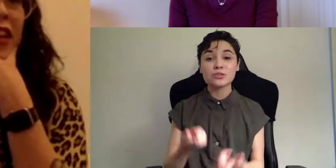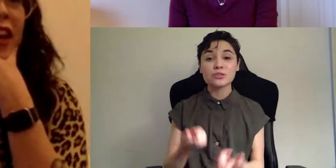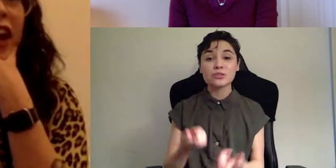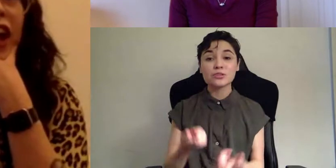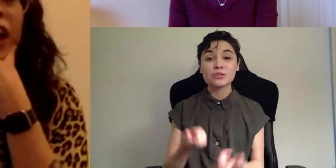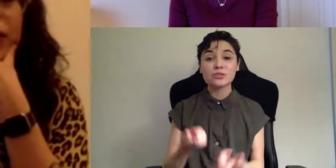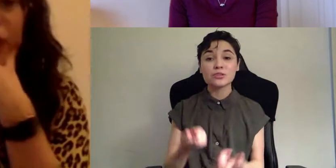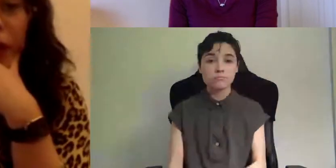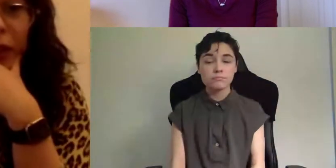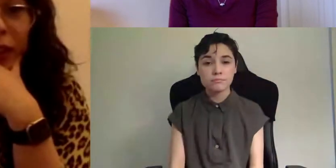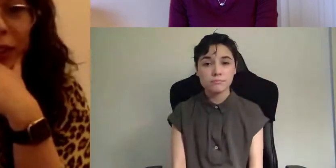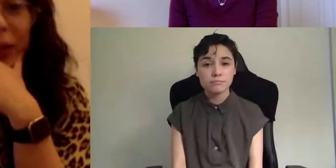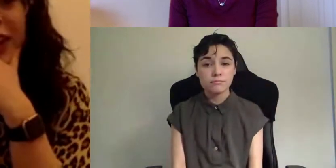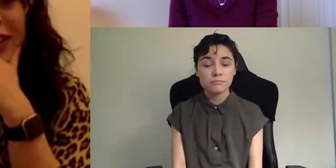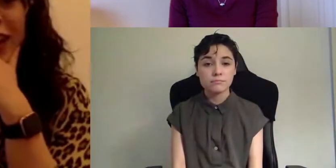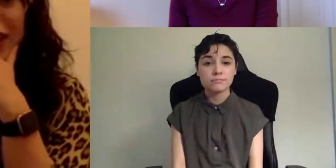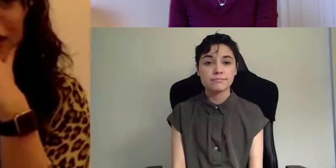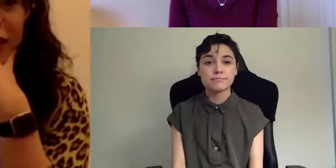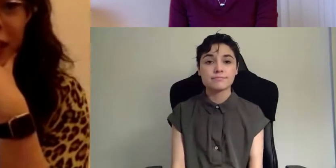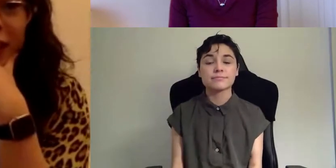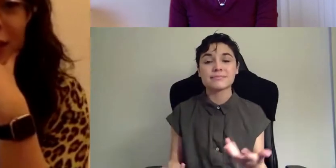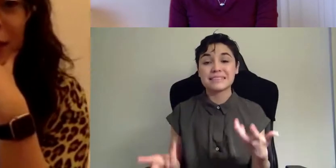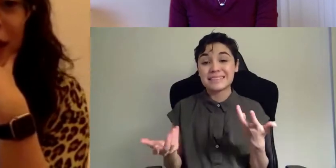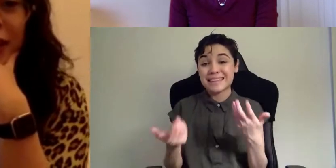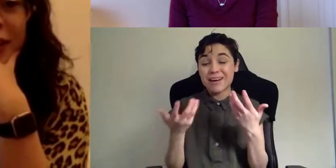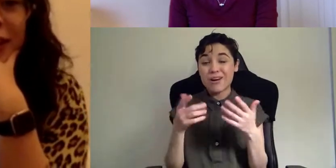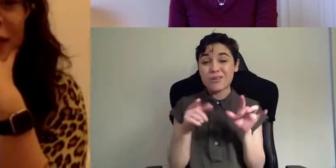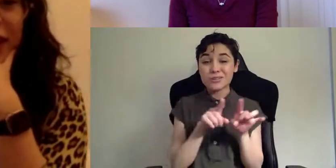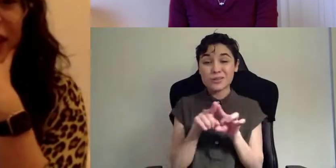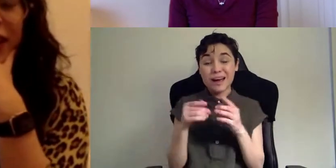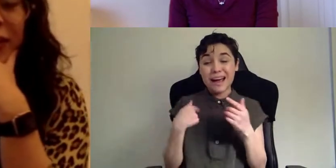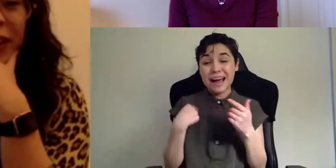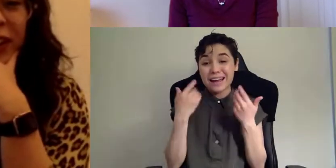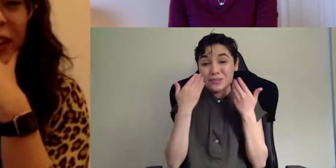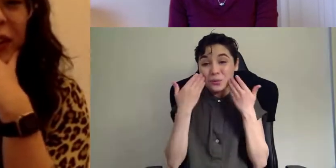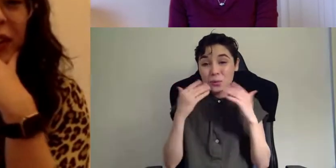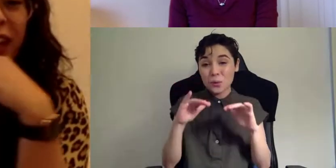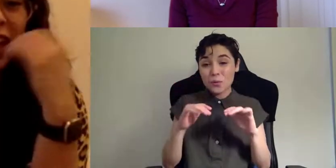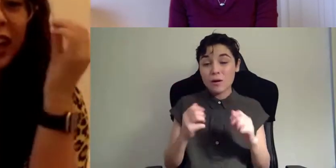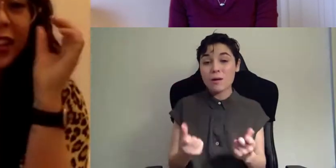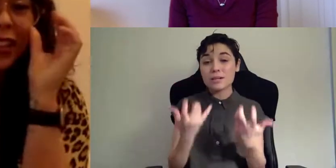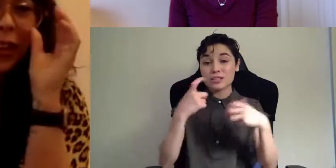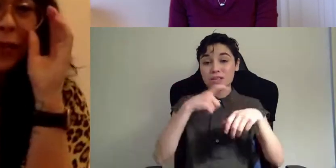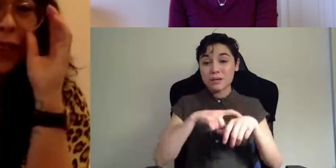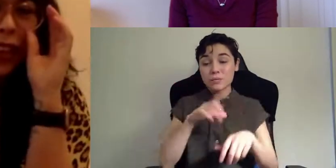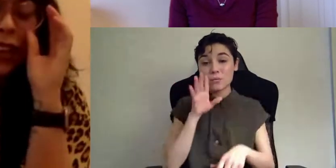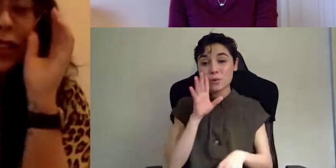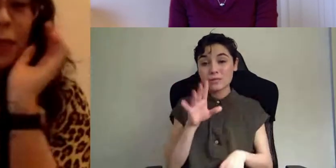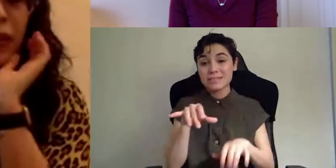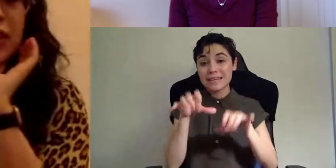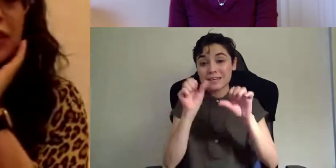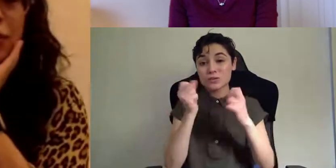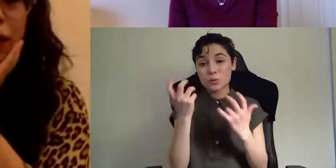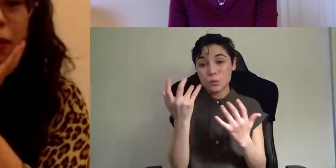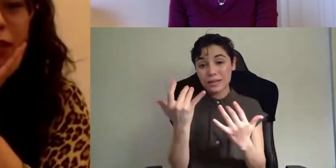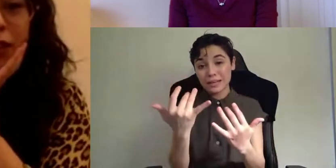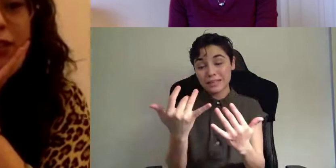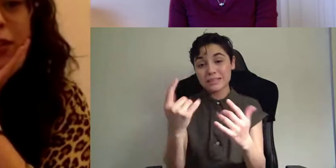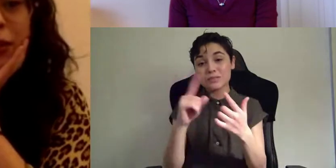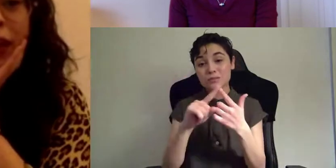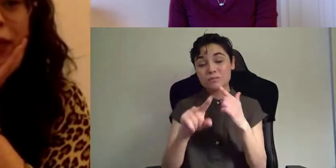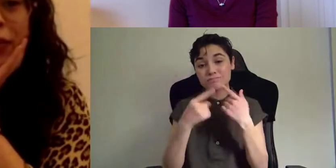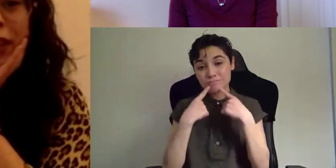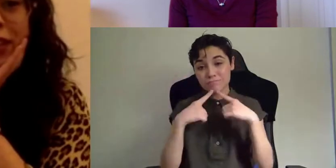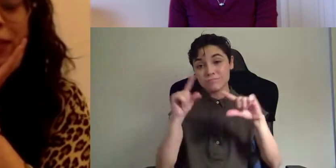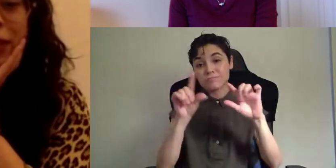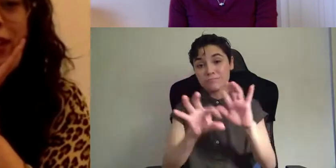Yeah, and then I don't know how long the wait is either. I think it depends on where you're going. And some places probably there